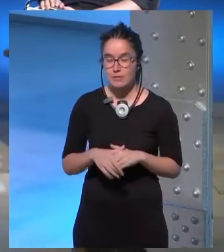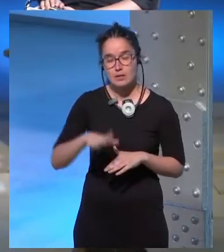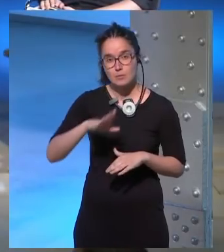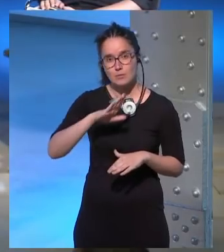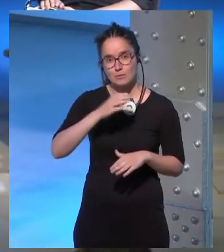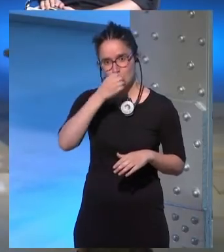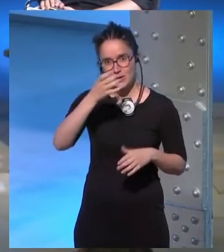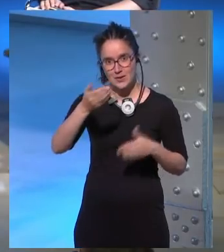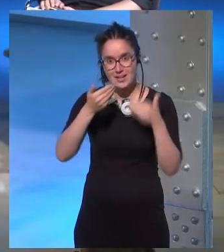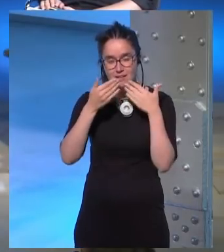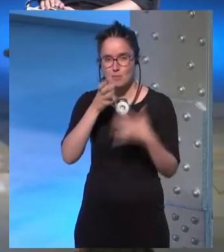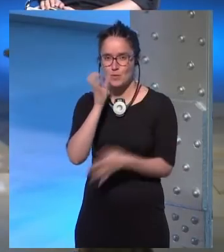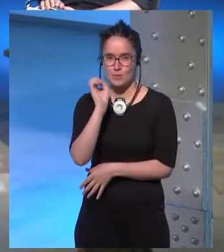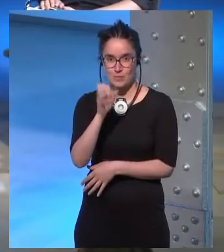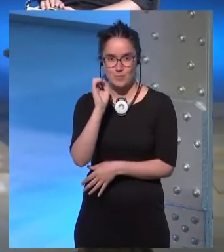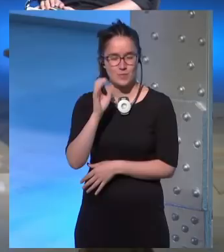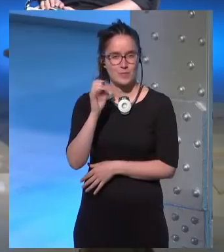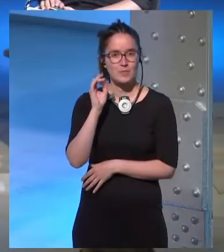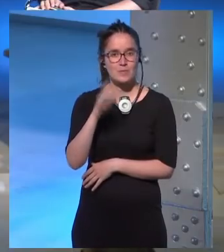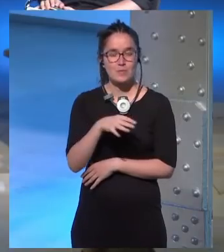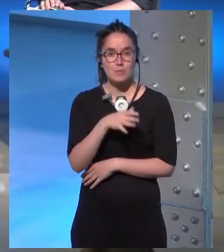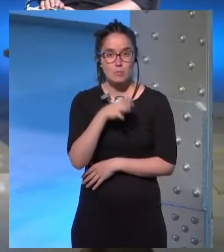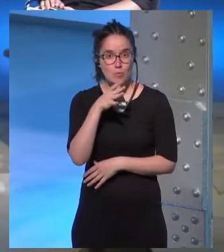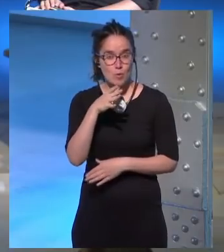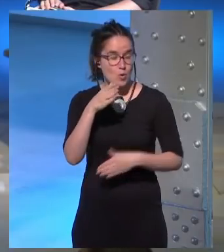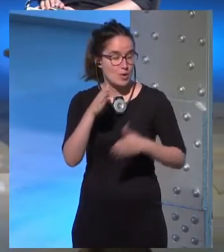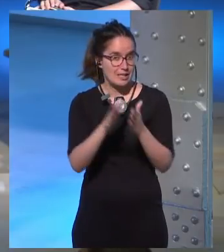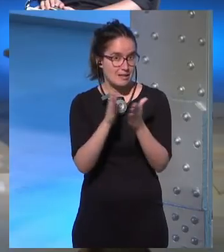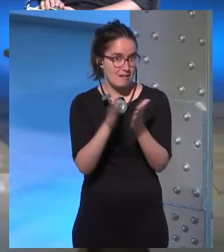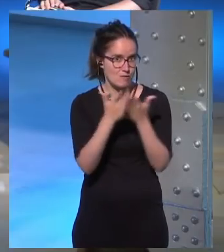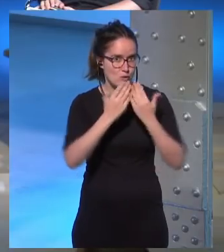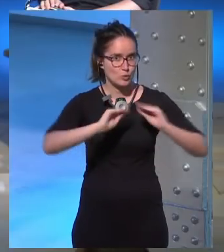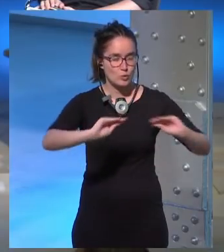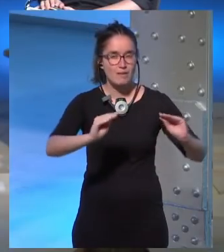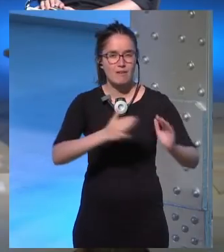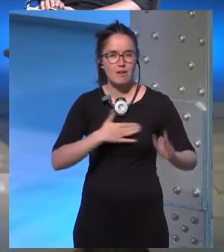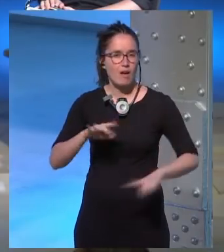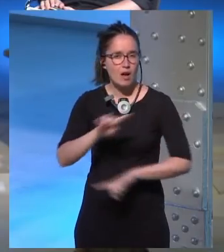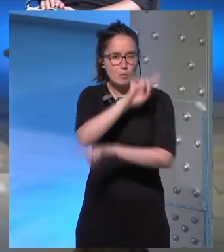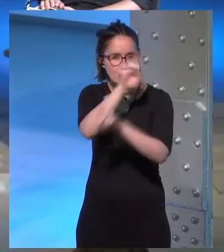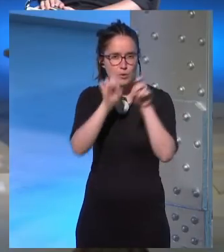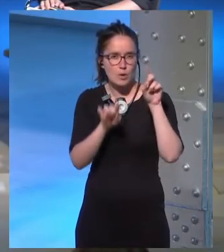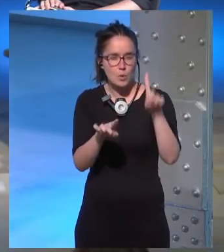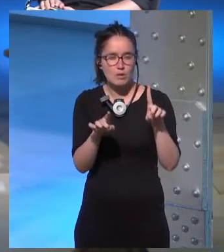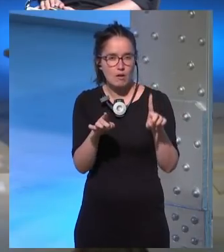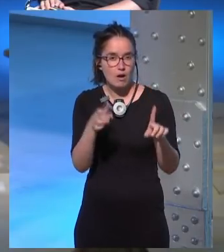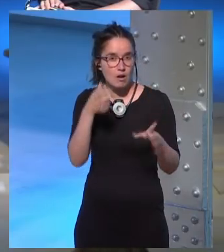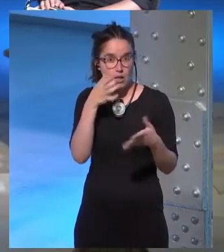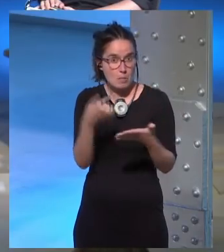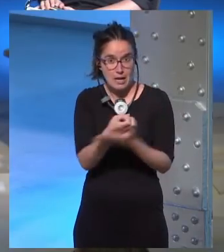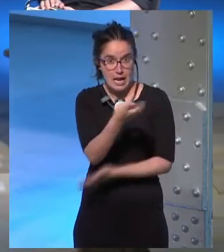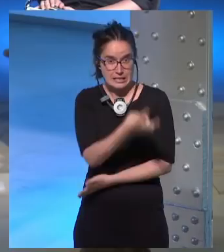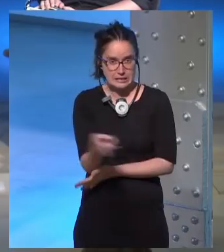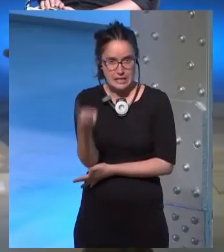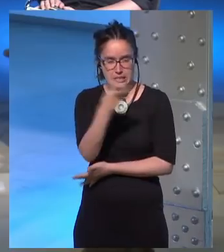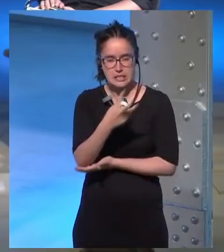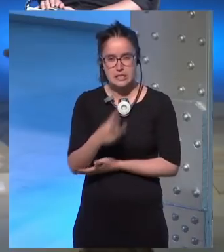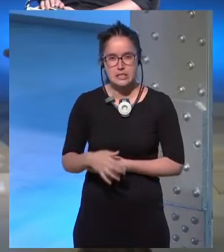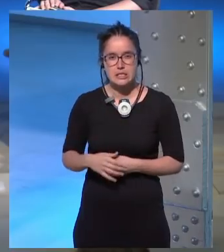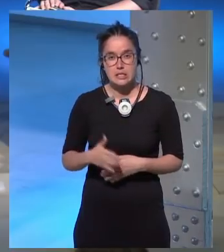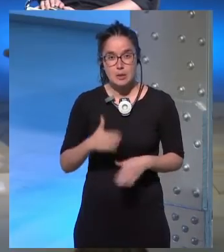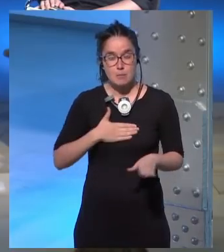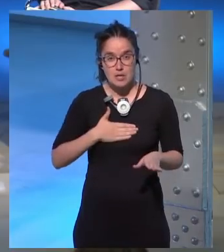Bueno, gracias por la charla. Thank you for your work and for today. I wanted to